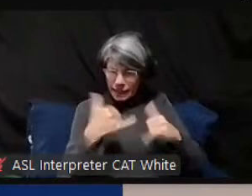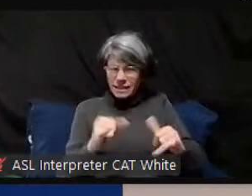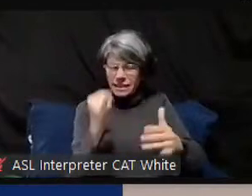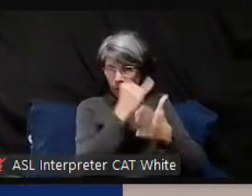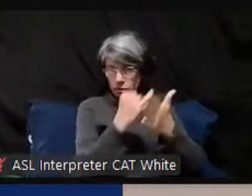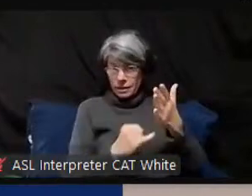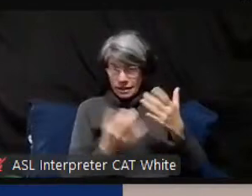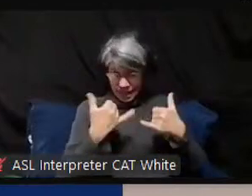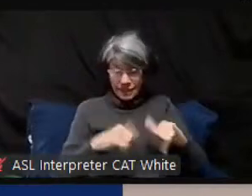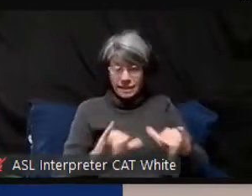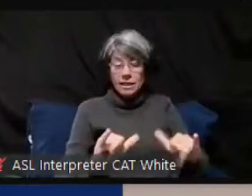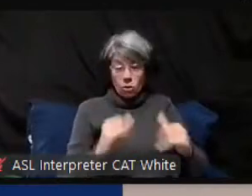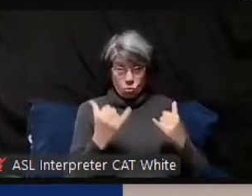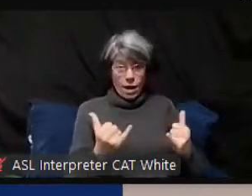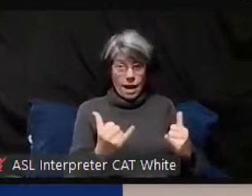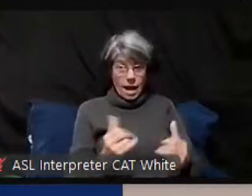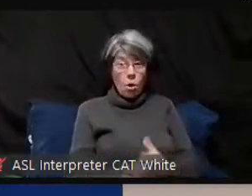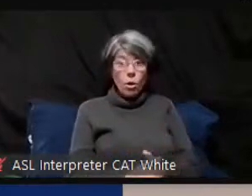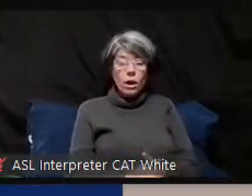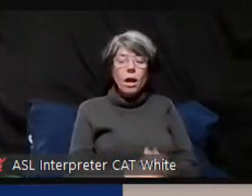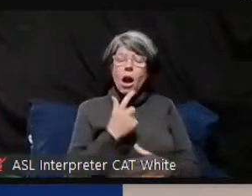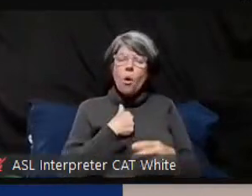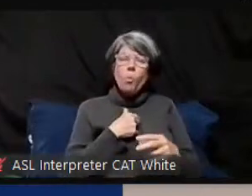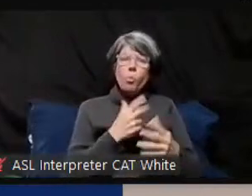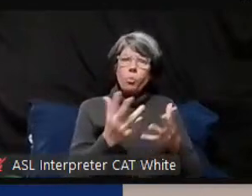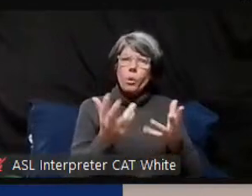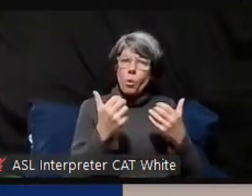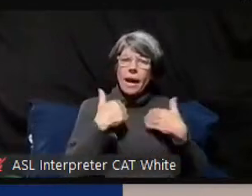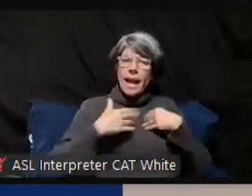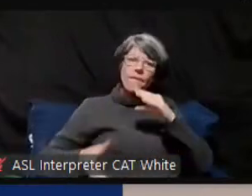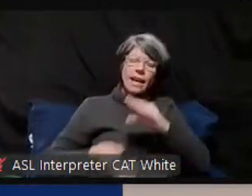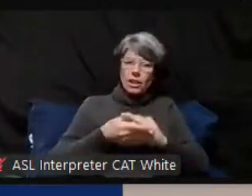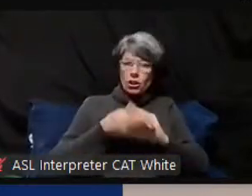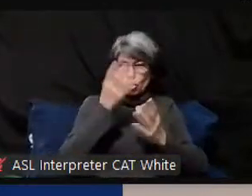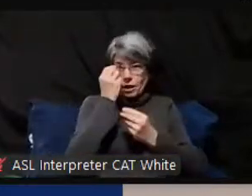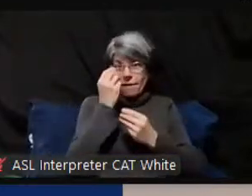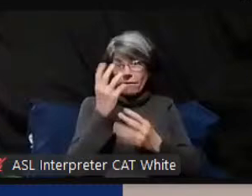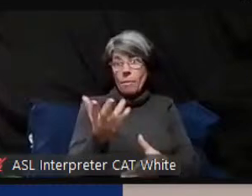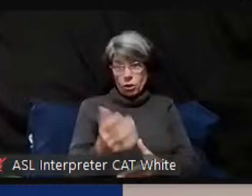phase, and we look to have some additional information